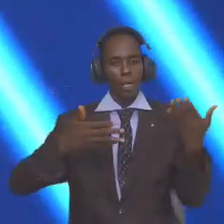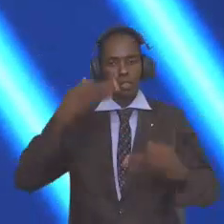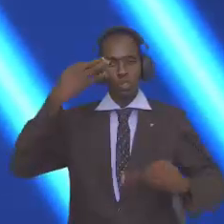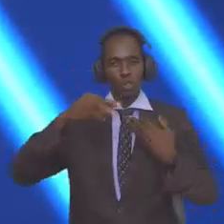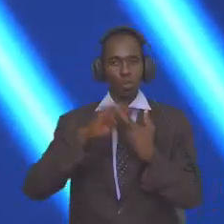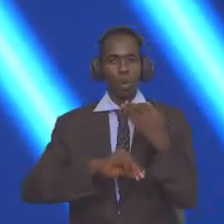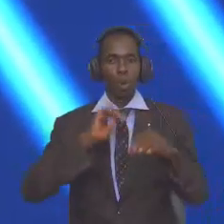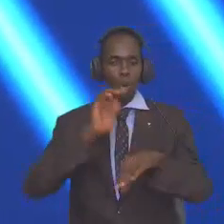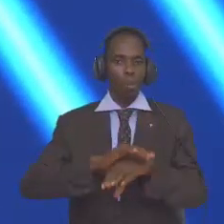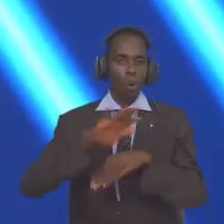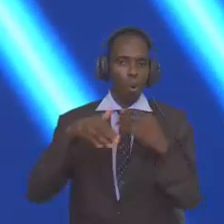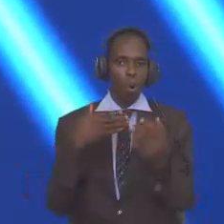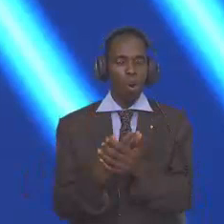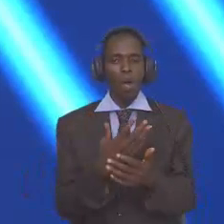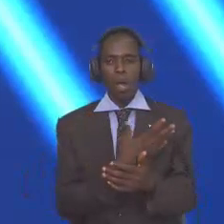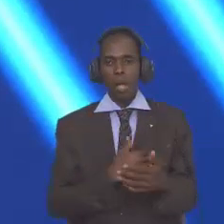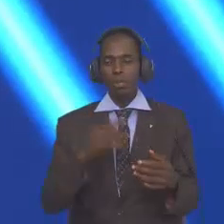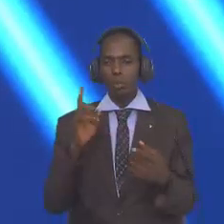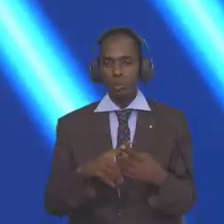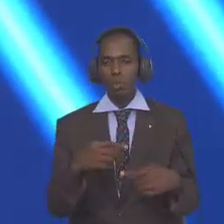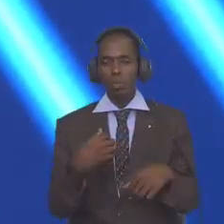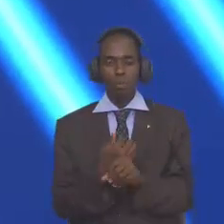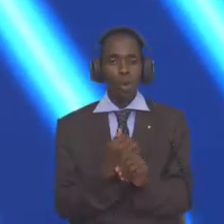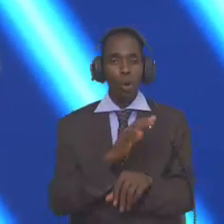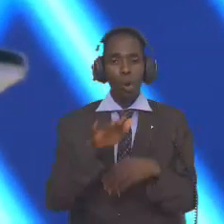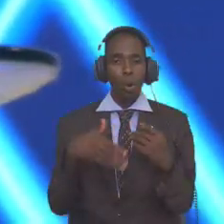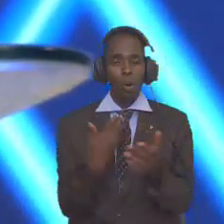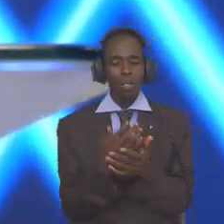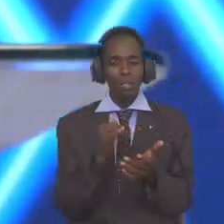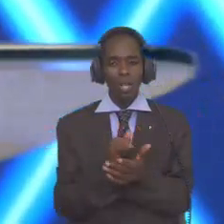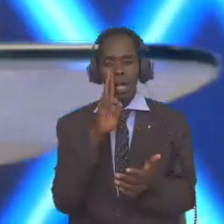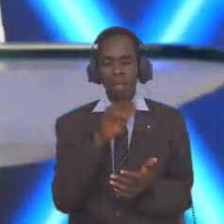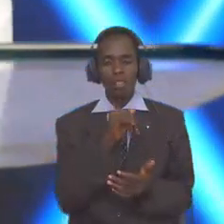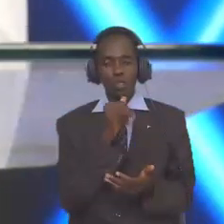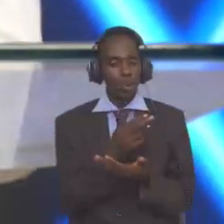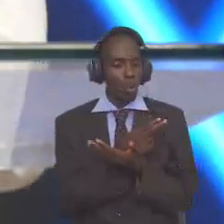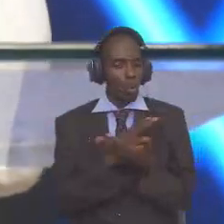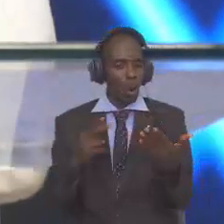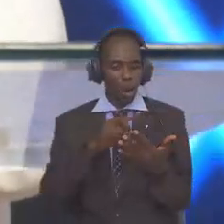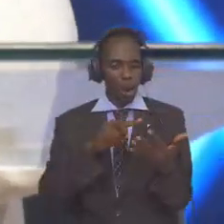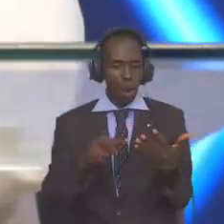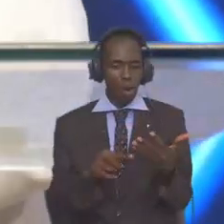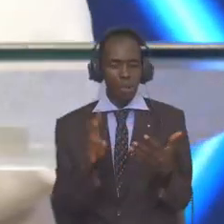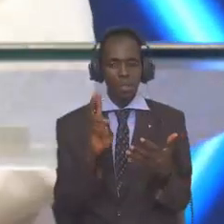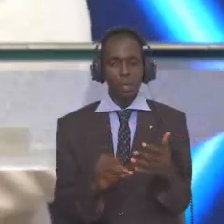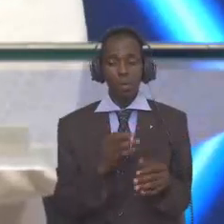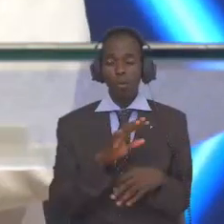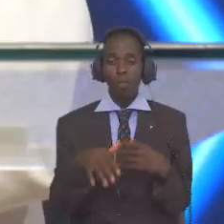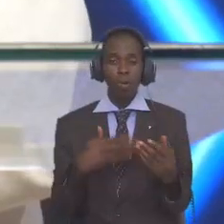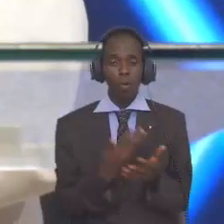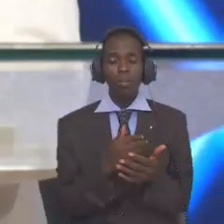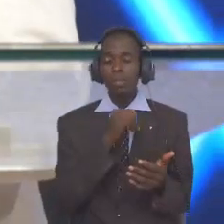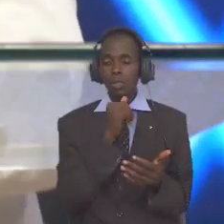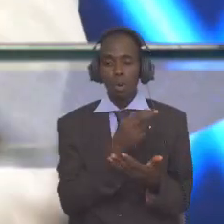and to convince all that ungodly among them of all their ungodly